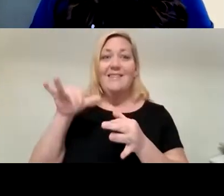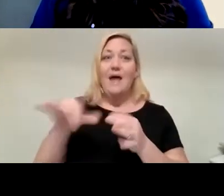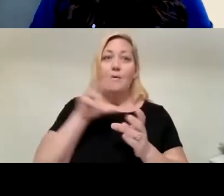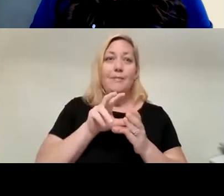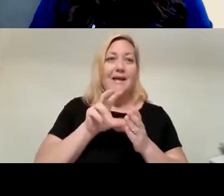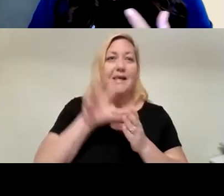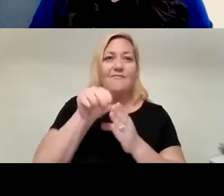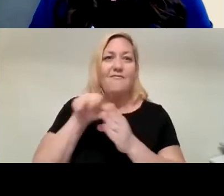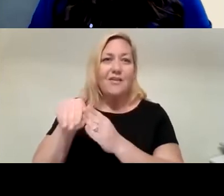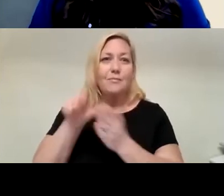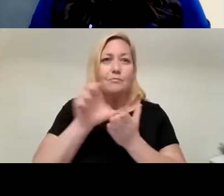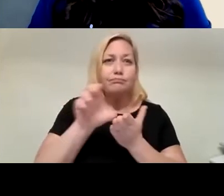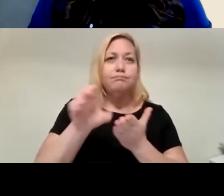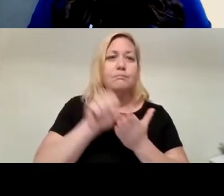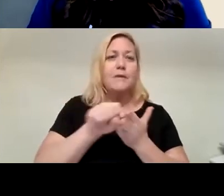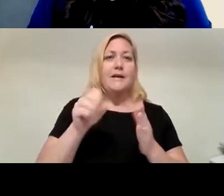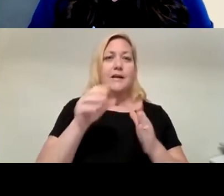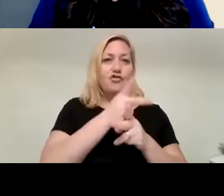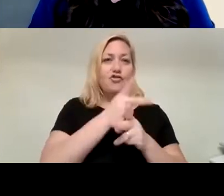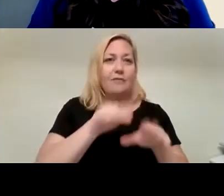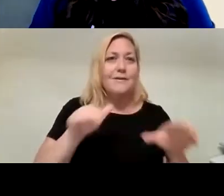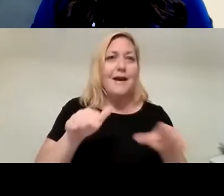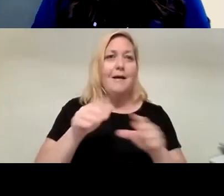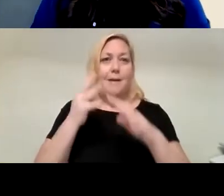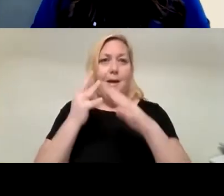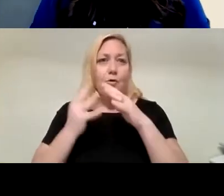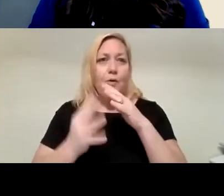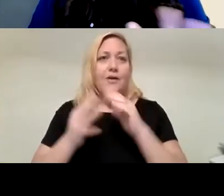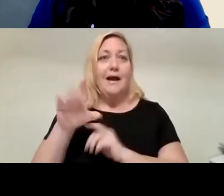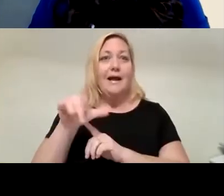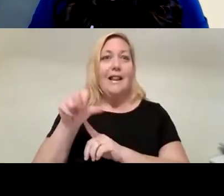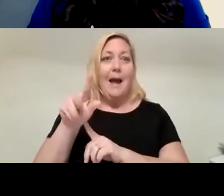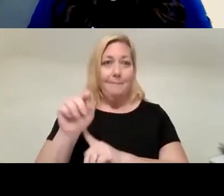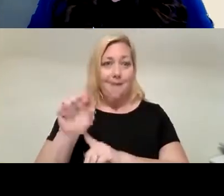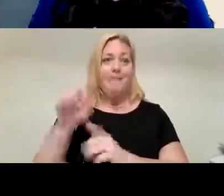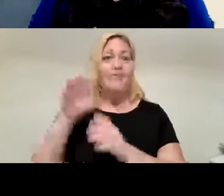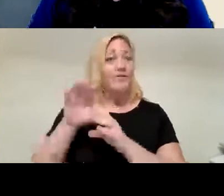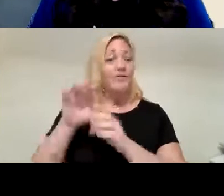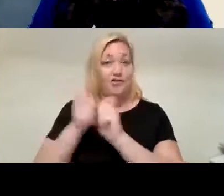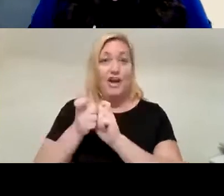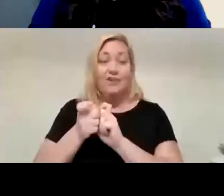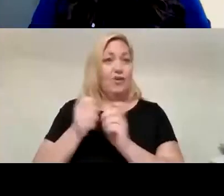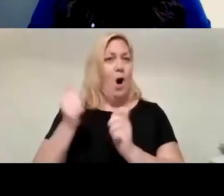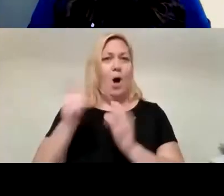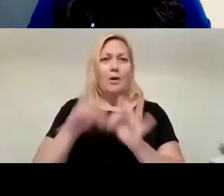in childcare, immigration, and even climate change programs, all important issues for our family,